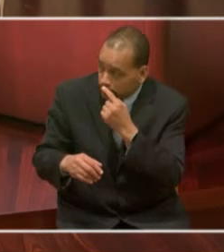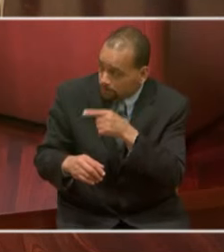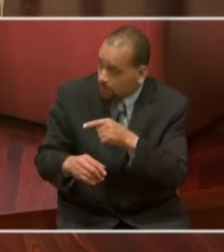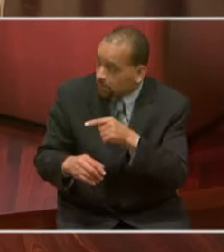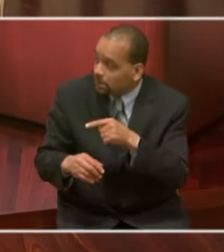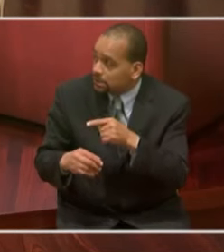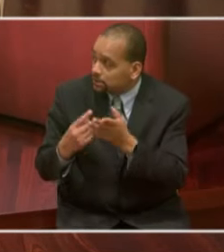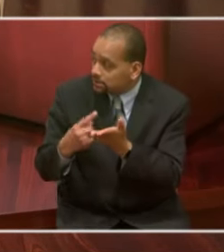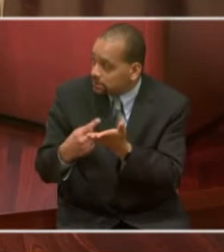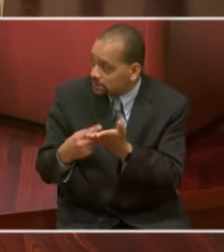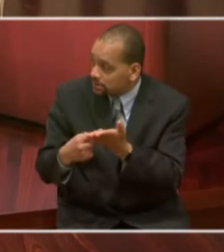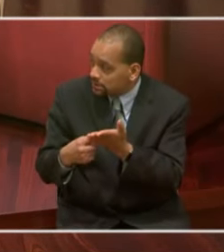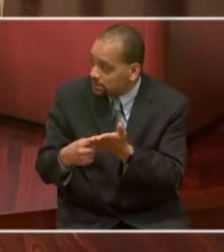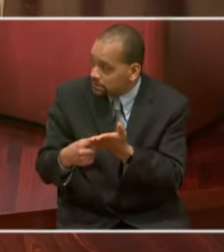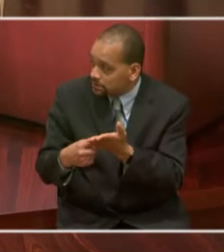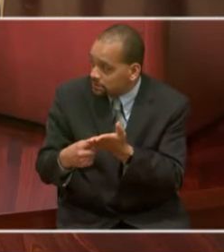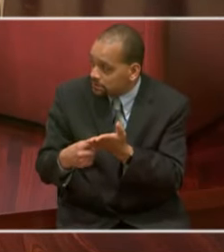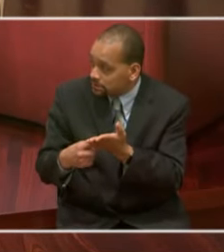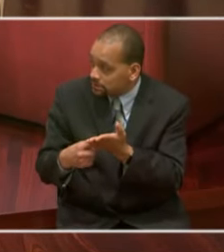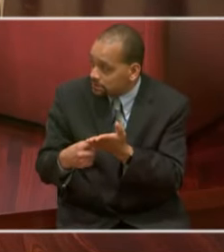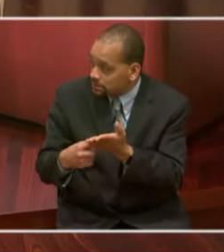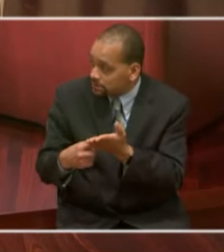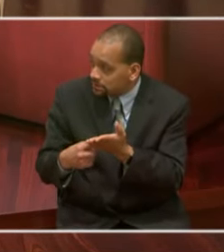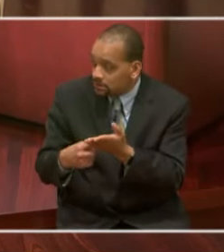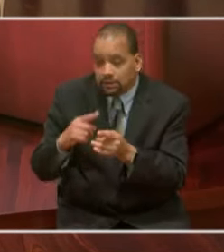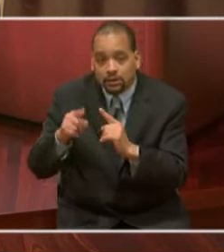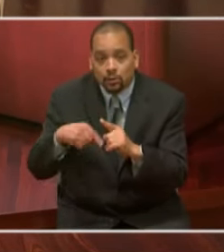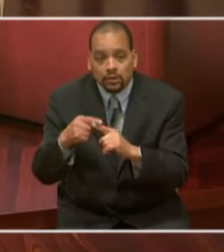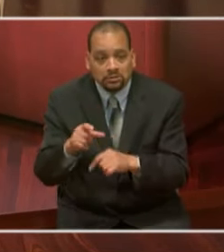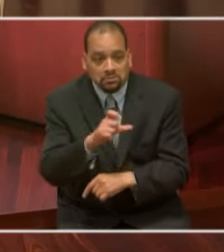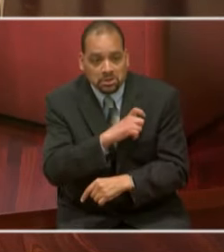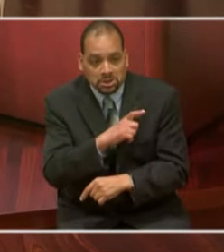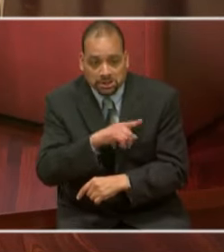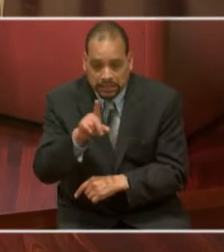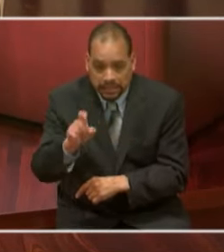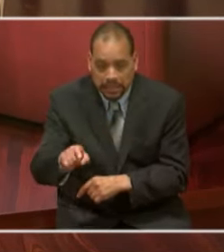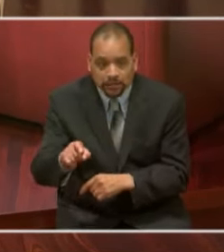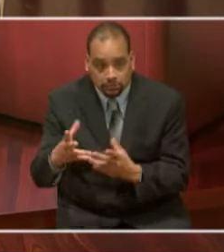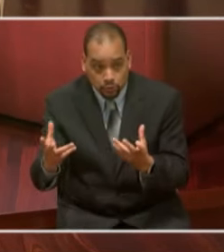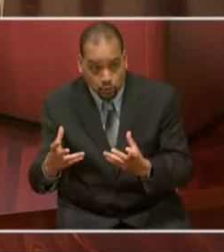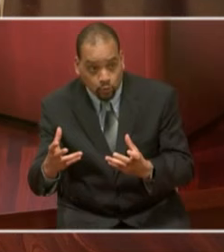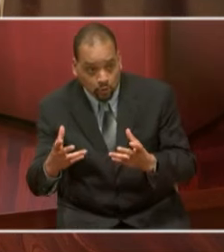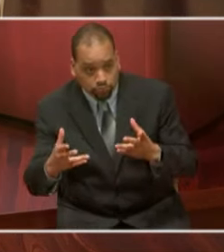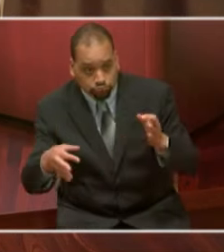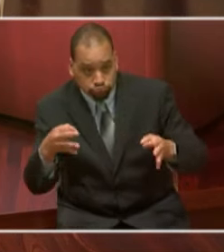weren't. Well, just before the election,